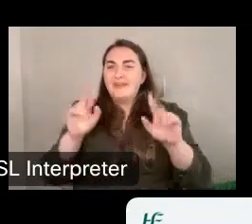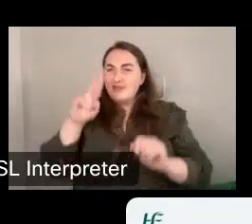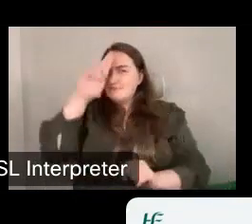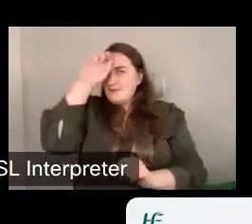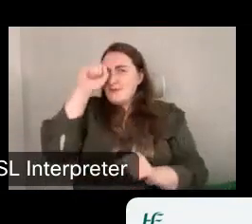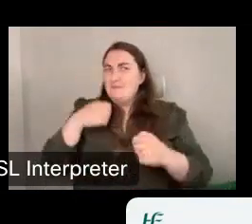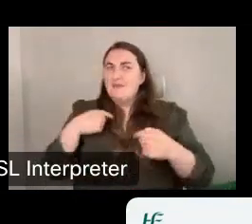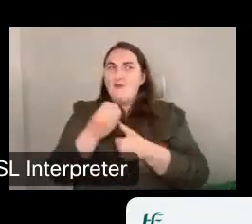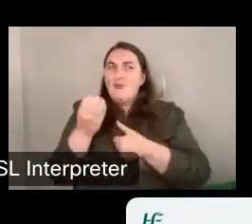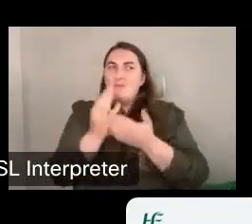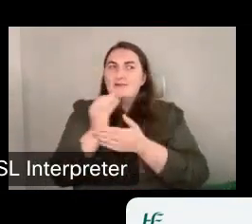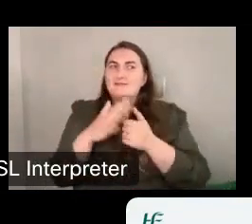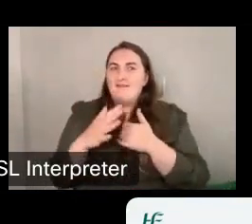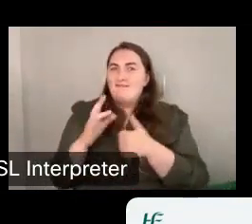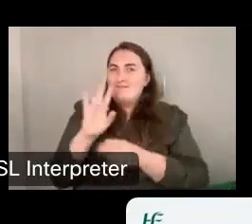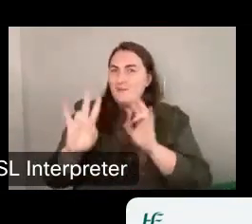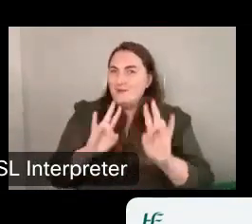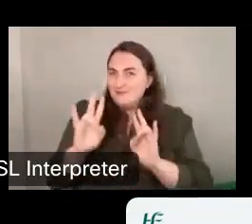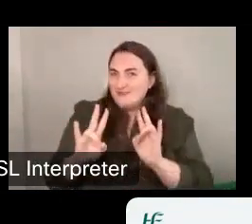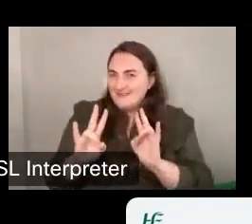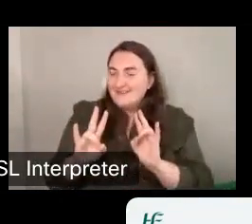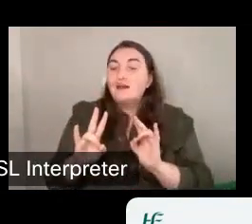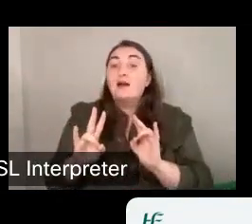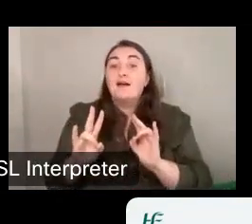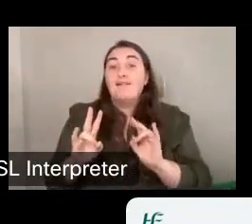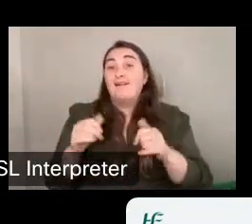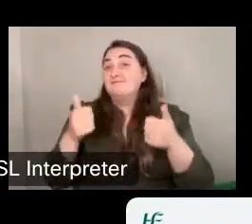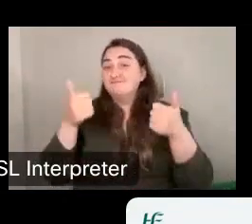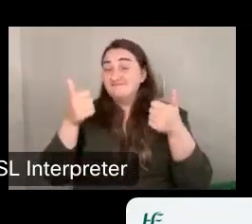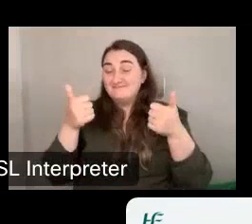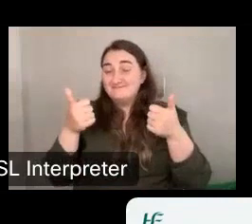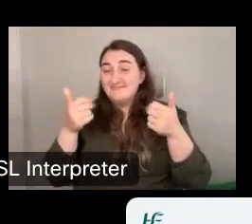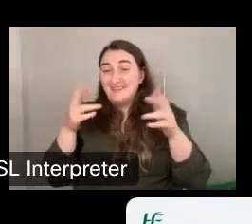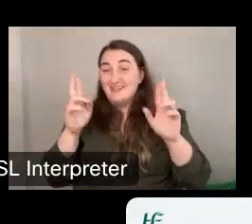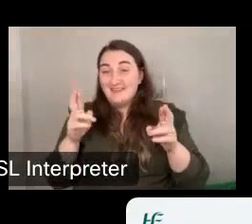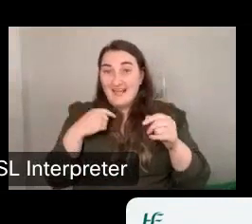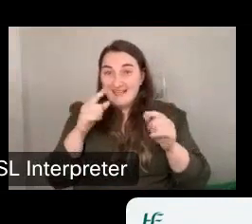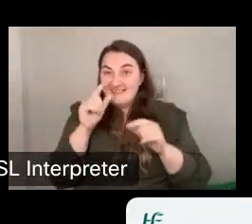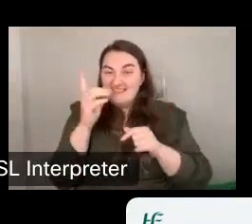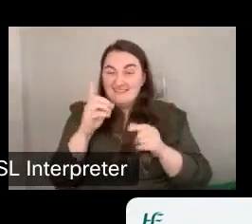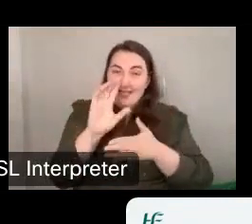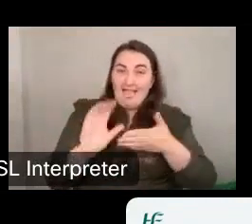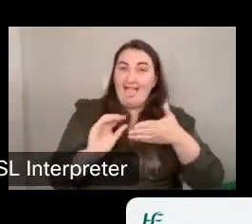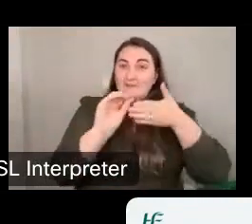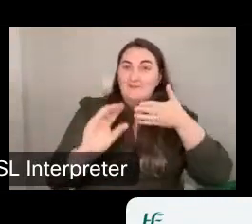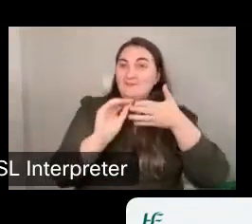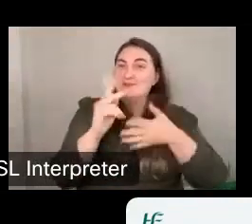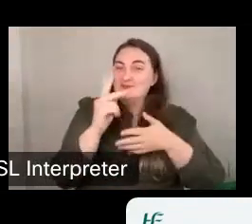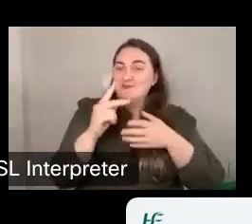please? Sorry. No, not at all. You're right. So I bolted two together. There was, you kind of covered